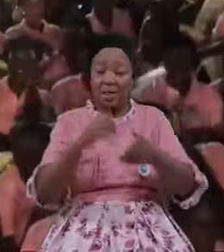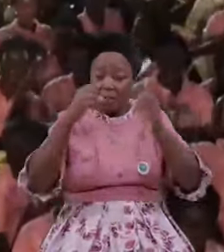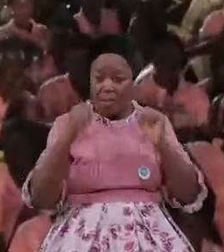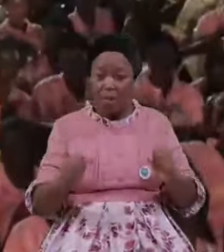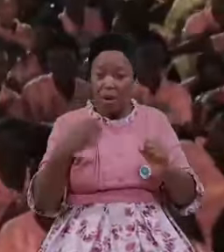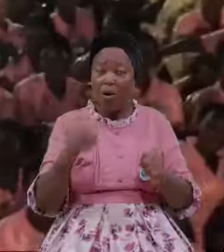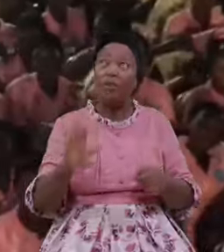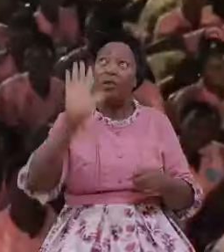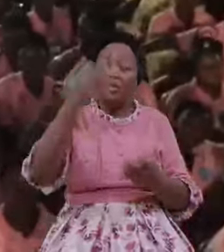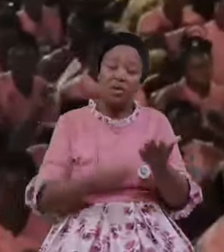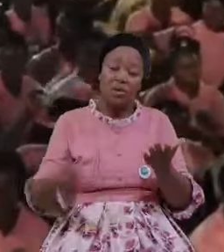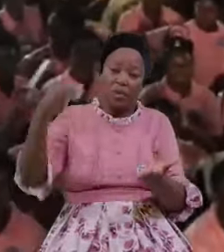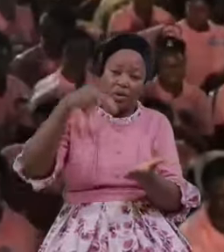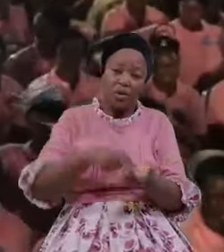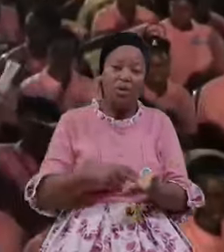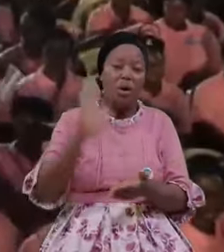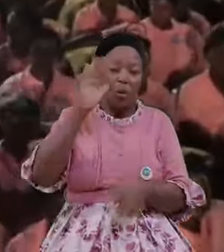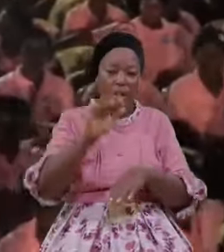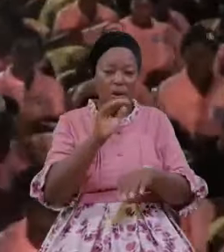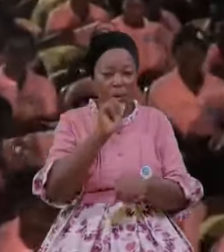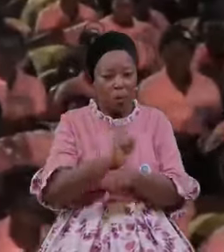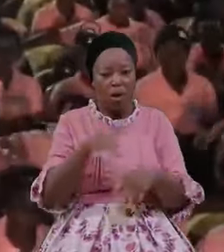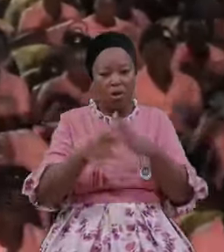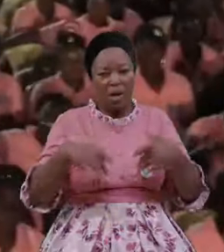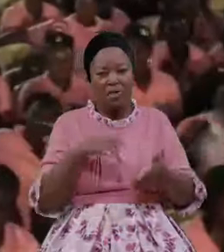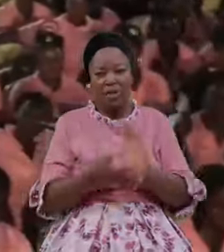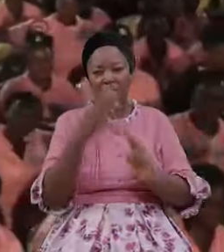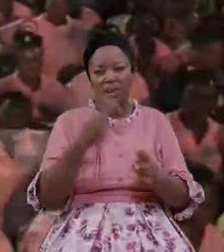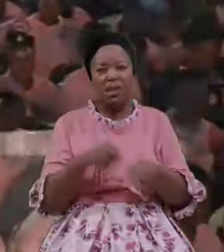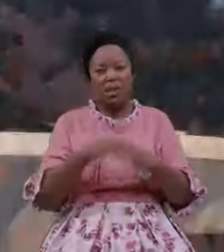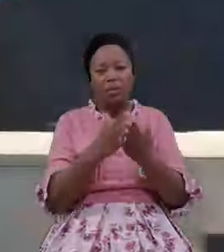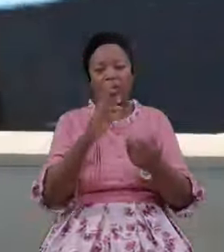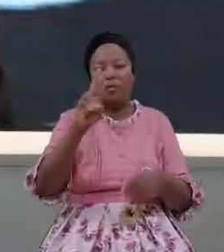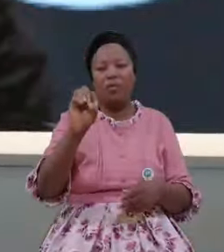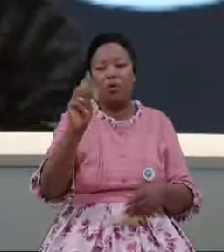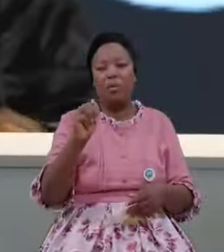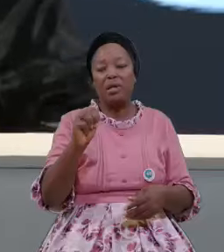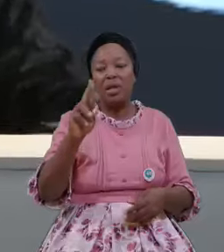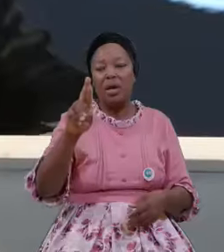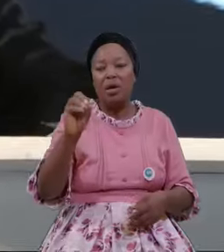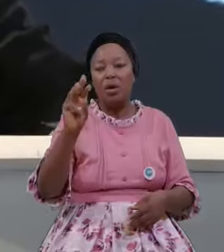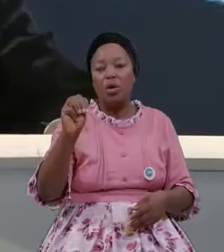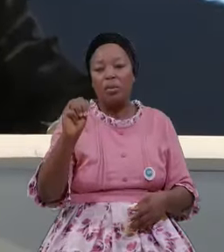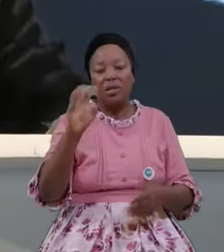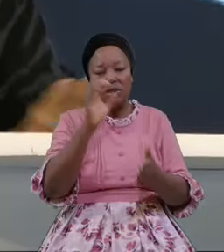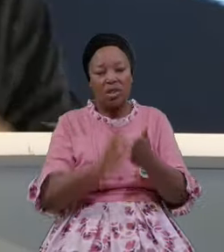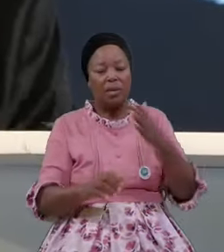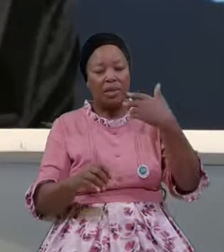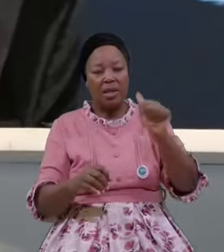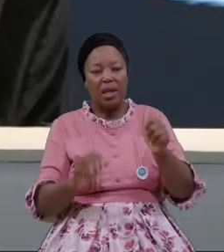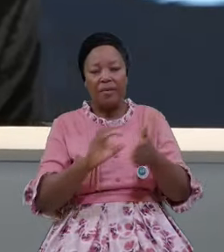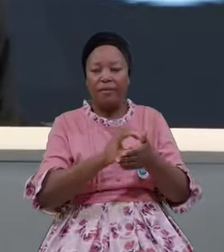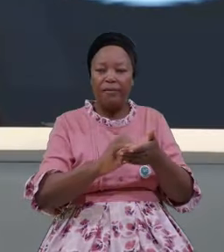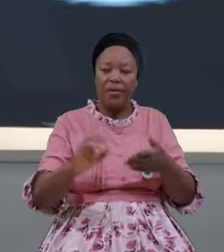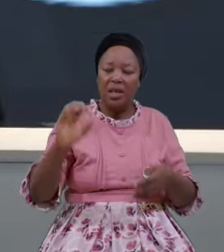resurrection will work in your life. Look at Romans chapter 10. I'm reading from verse 9. Romans